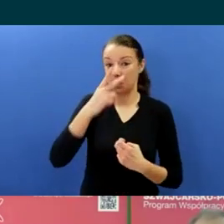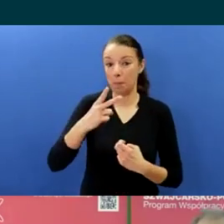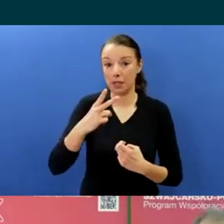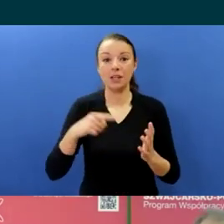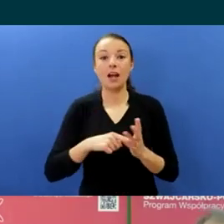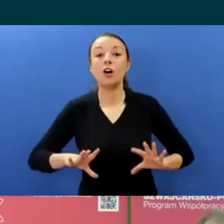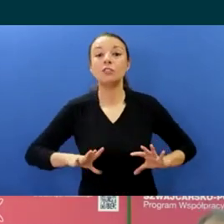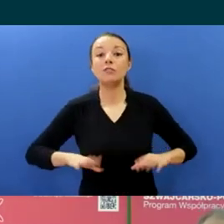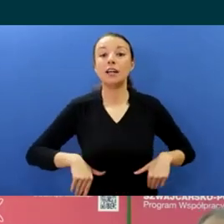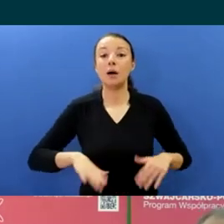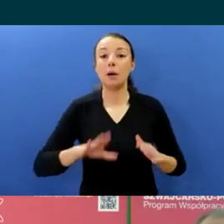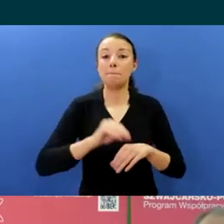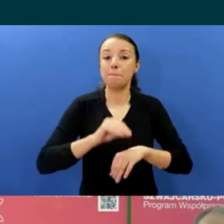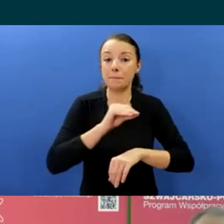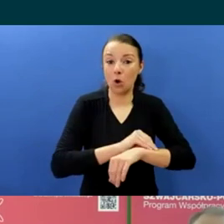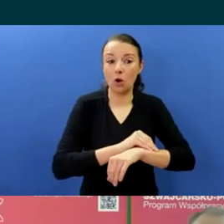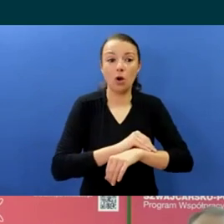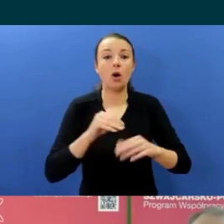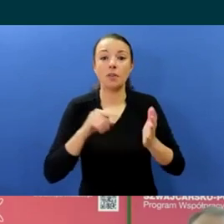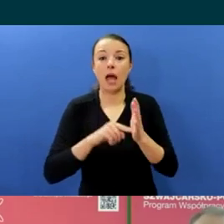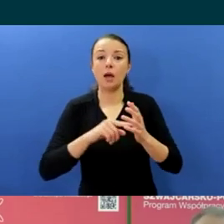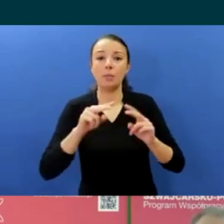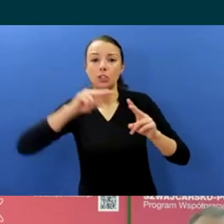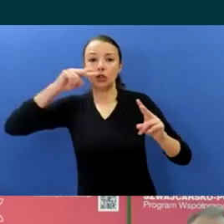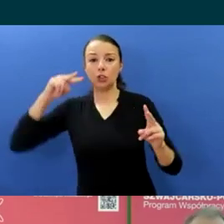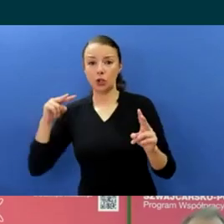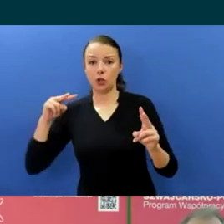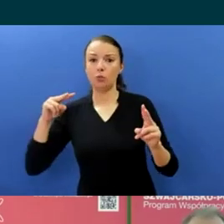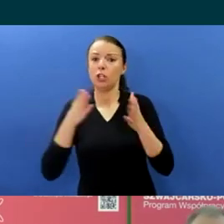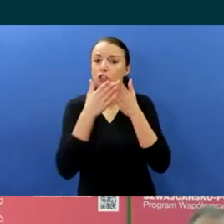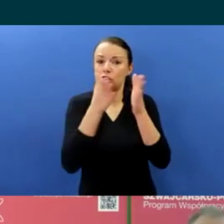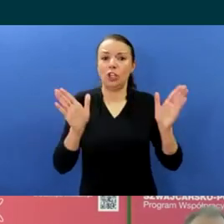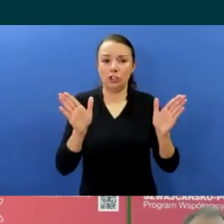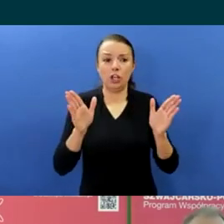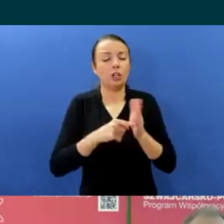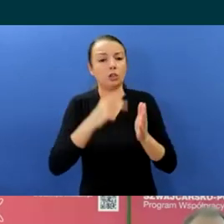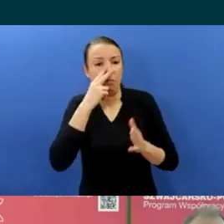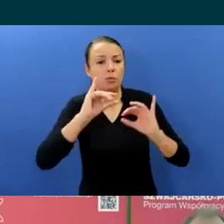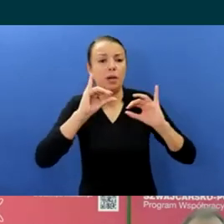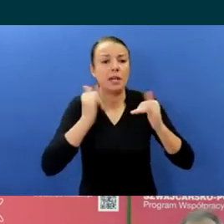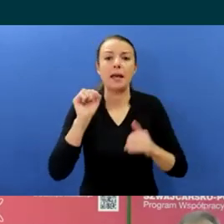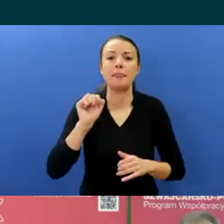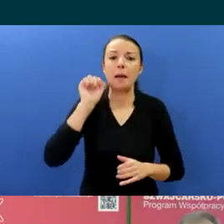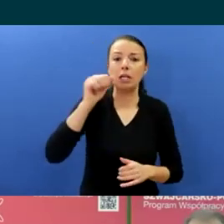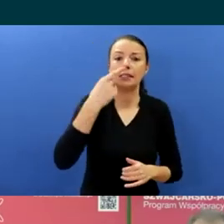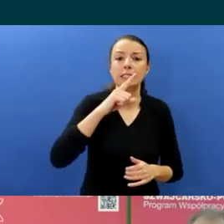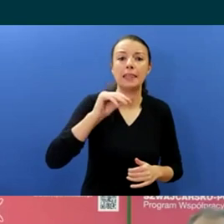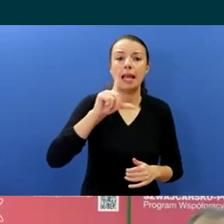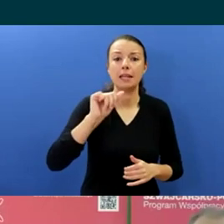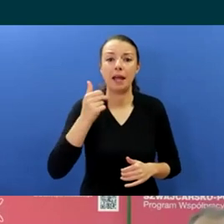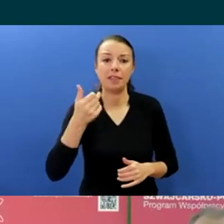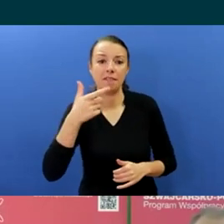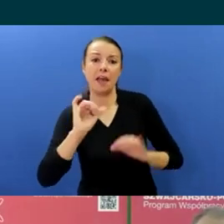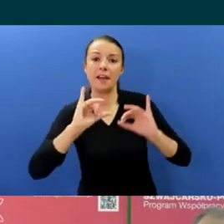In the first part of the seminar, we're going to have a broader perspective of the Swiss participation model. We're going to discuss